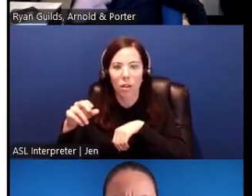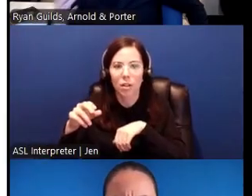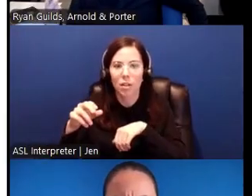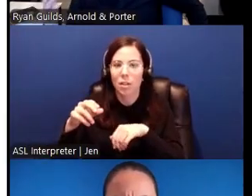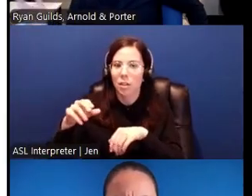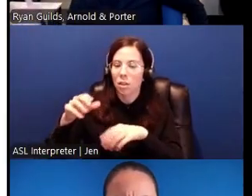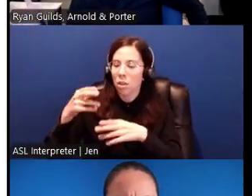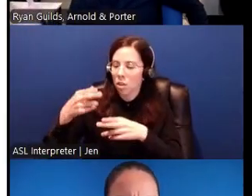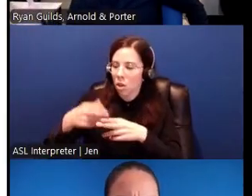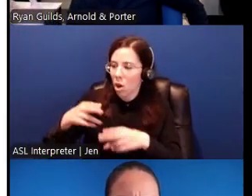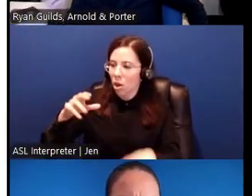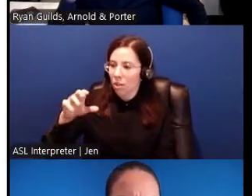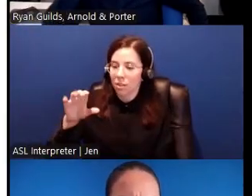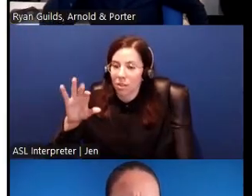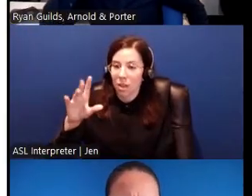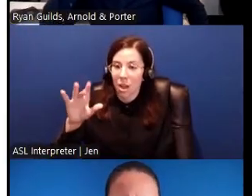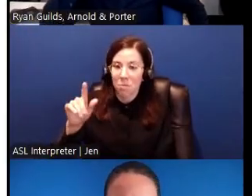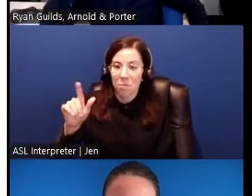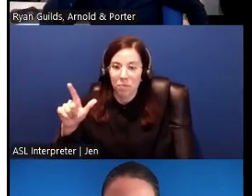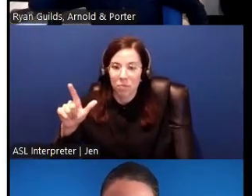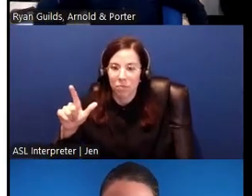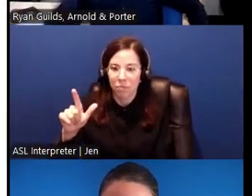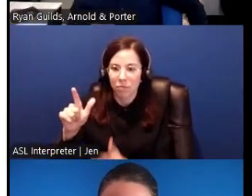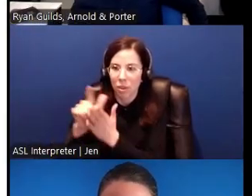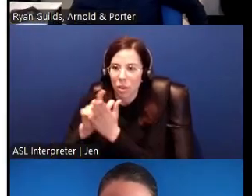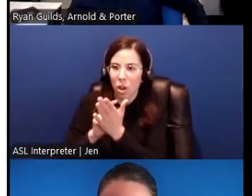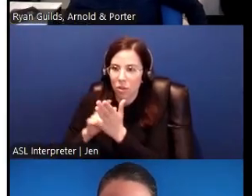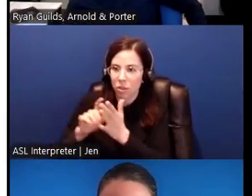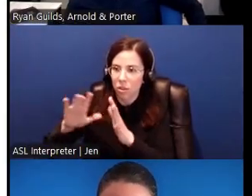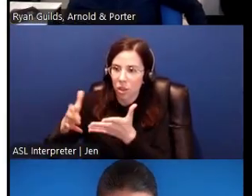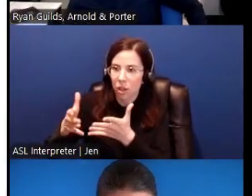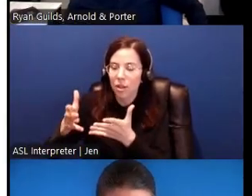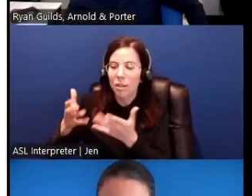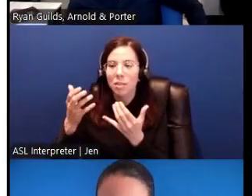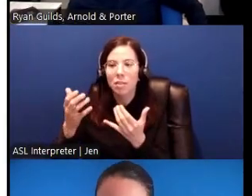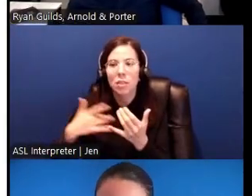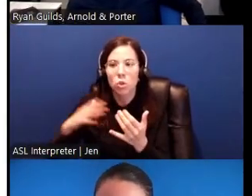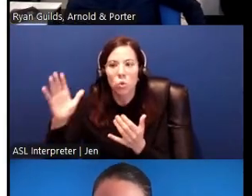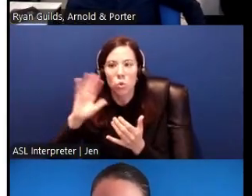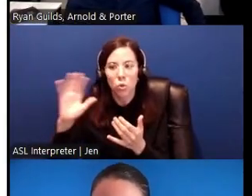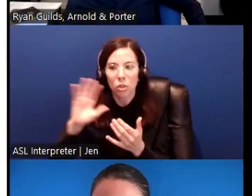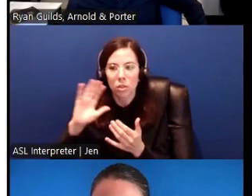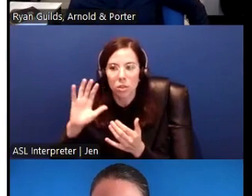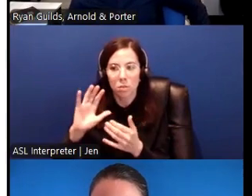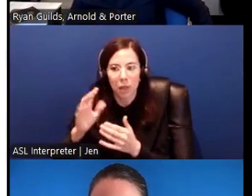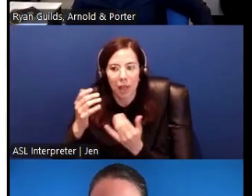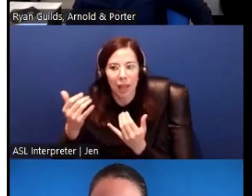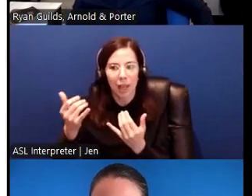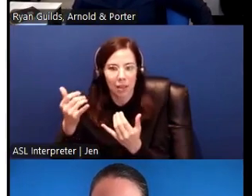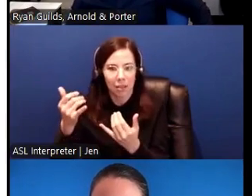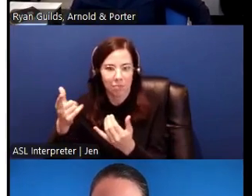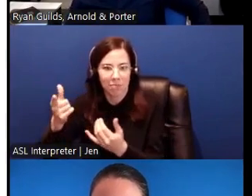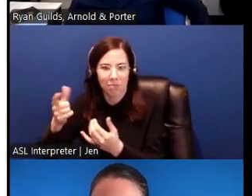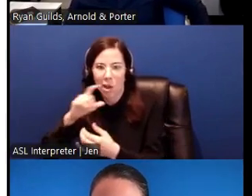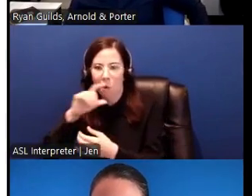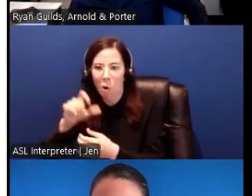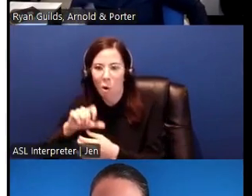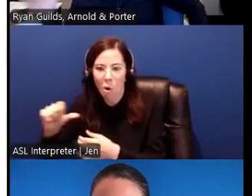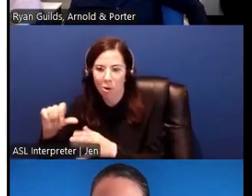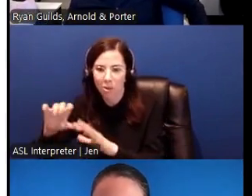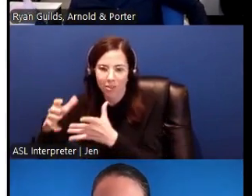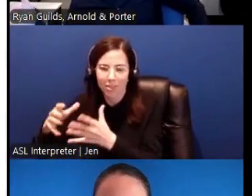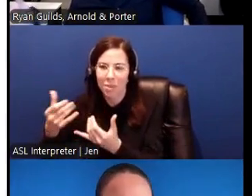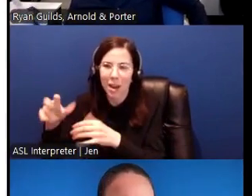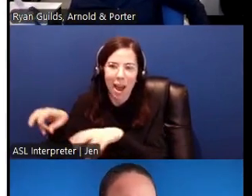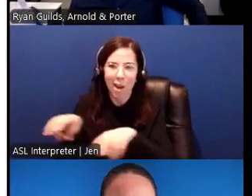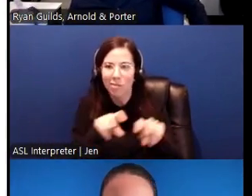Counsel. So it used to go to the convening authority. Now, in most cases, it's going to this referral authority. And that recommendation is essentially